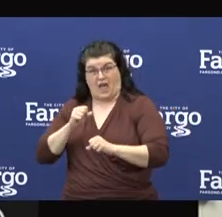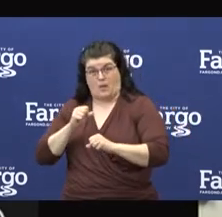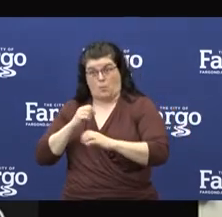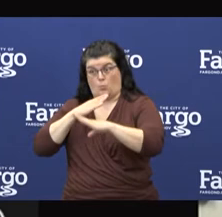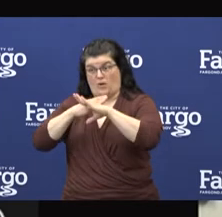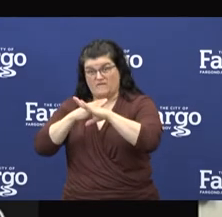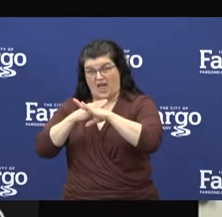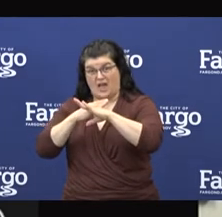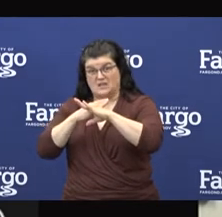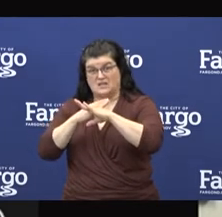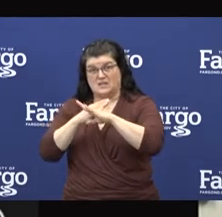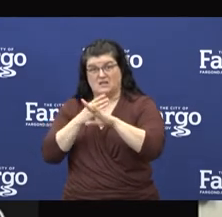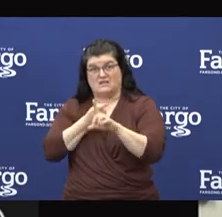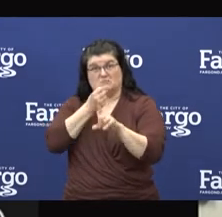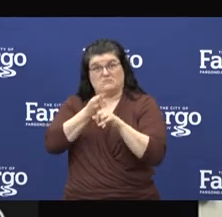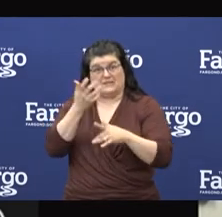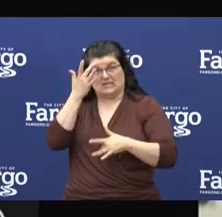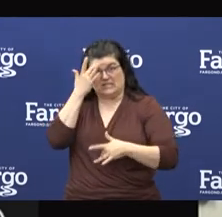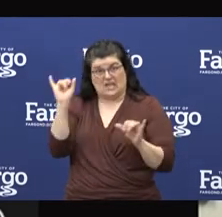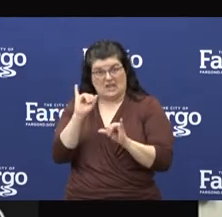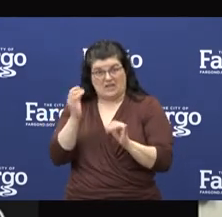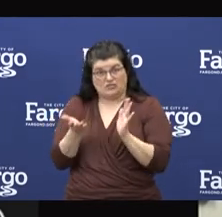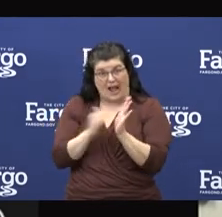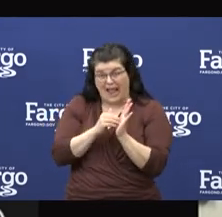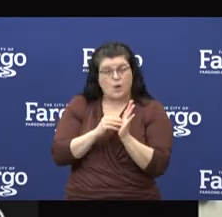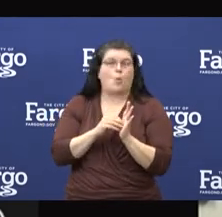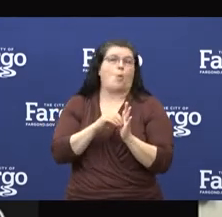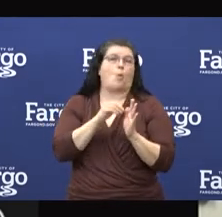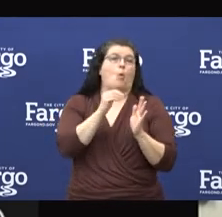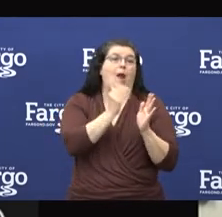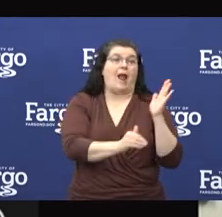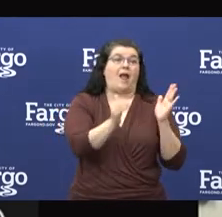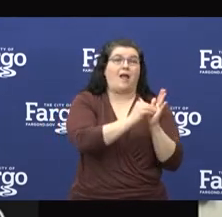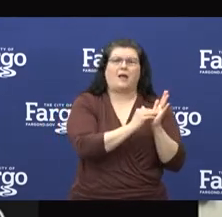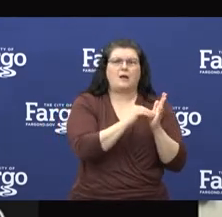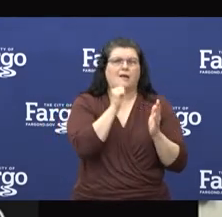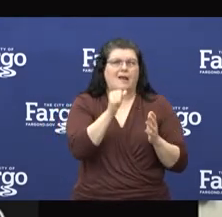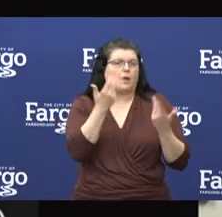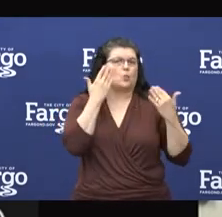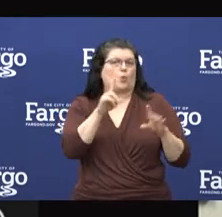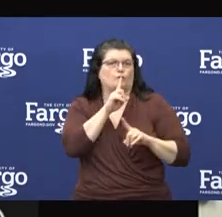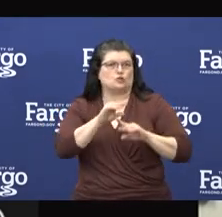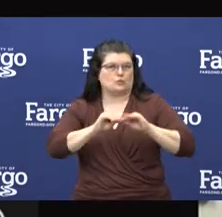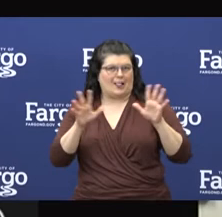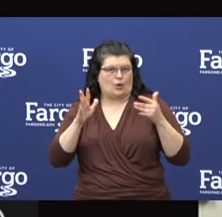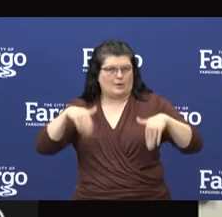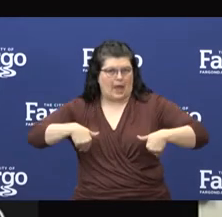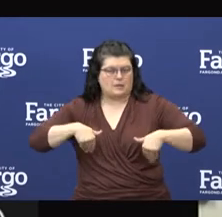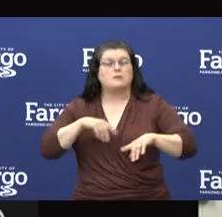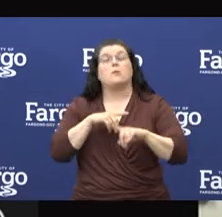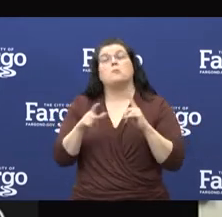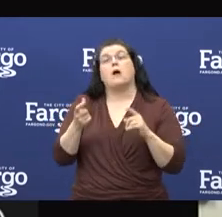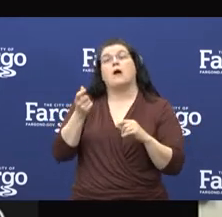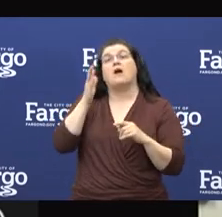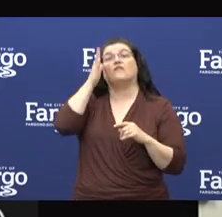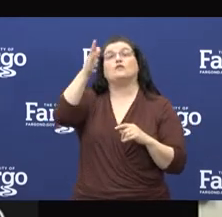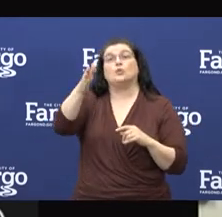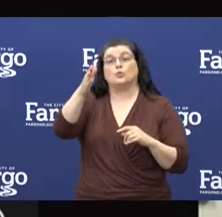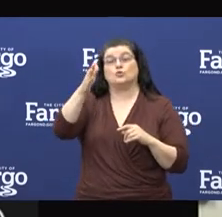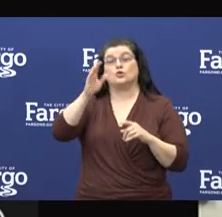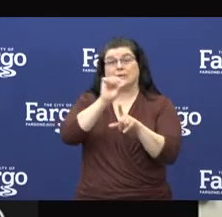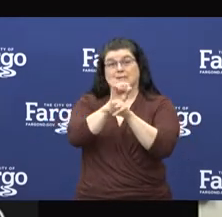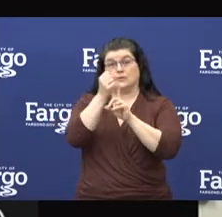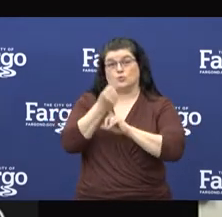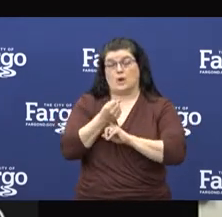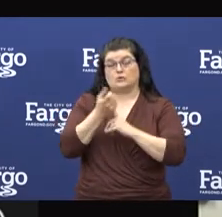reinfection. The trial was very small, and the results have never been peer-reviewed. But Moderna says if future studies go well,